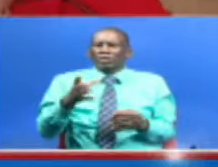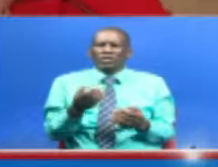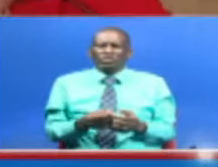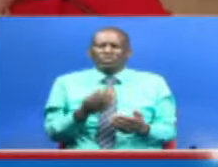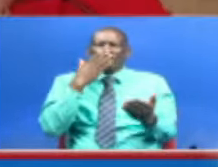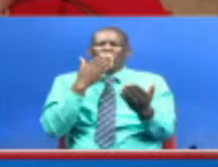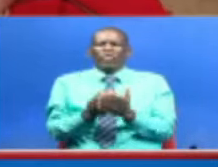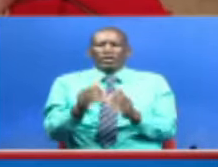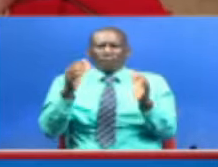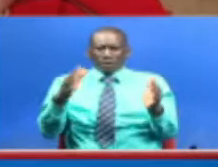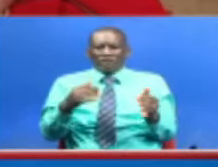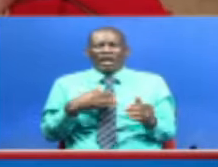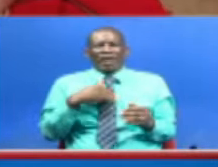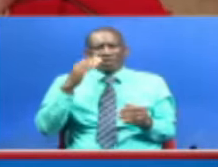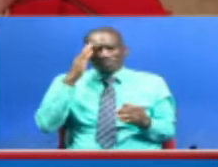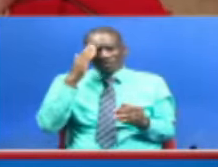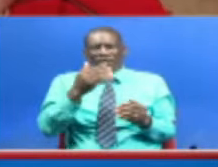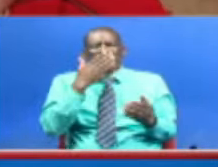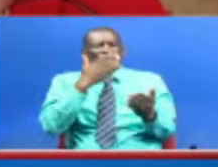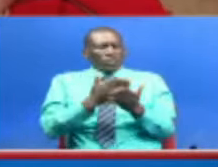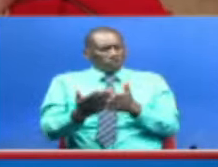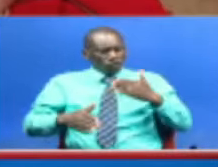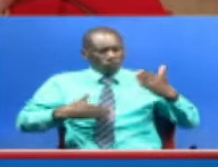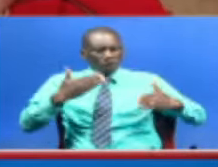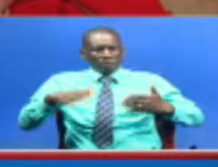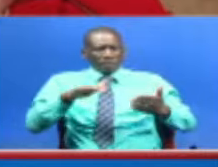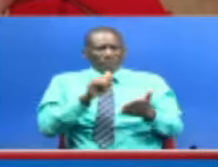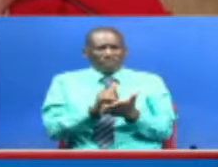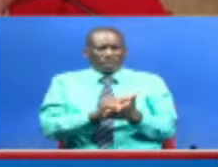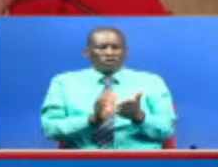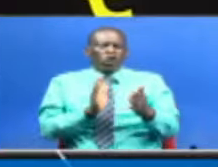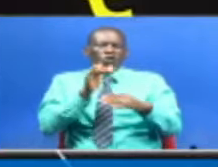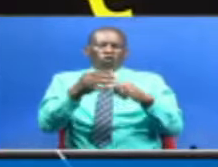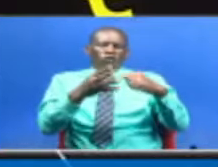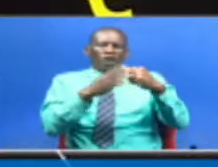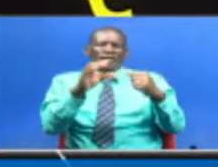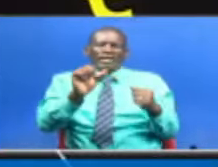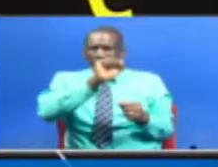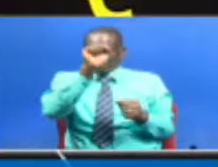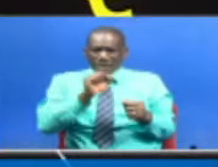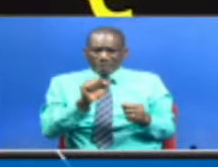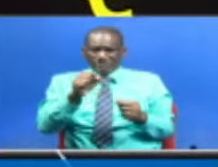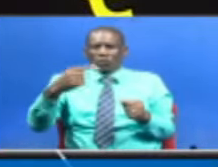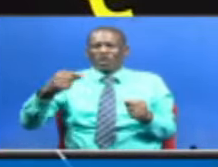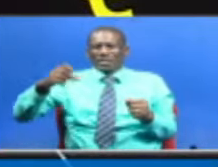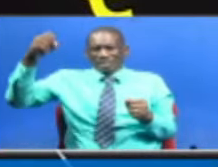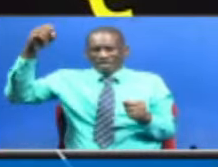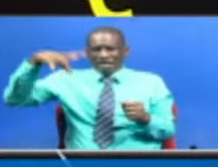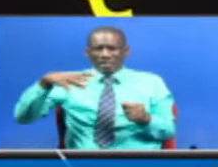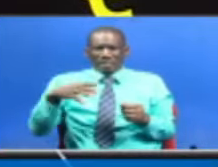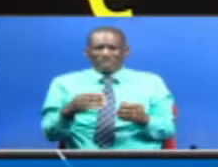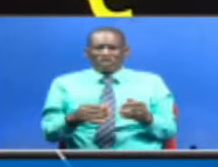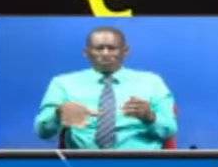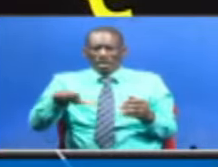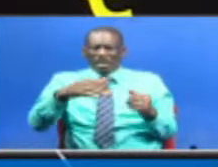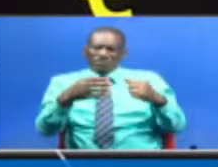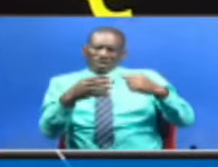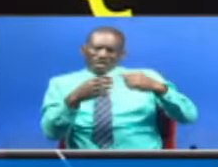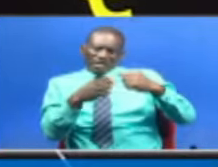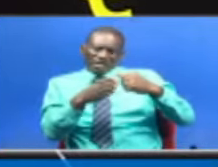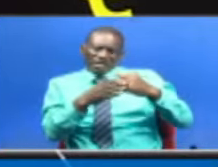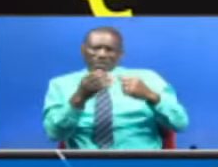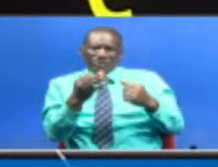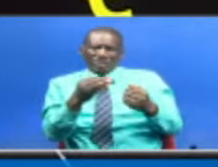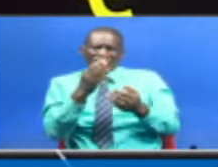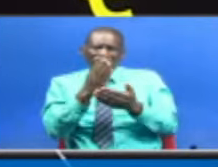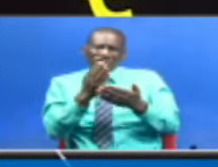much. And I think, thank you for appreciating that actually above 90%, at times up to 93%, there are even times it really